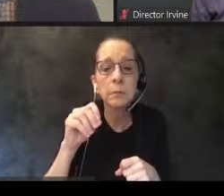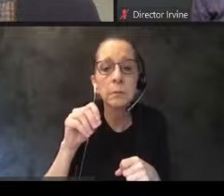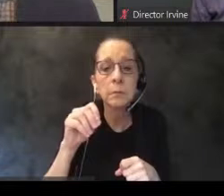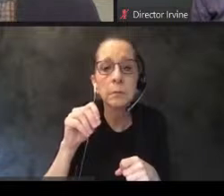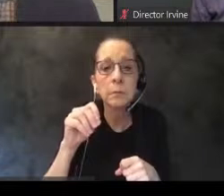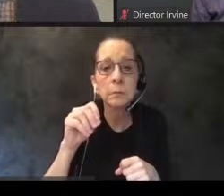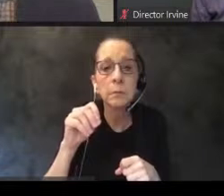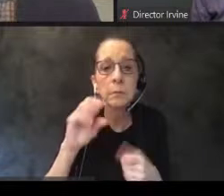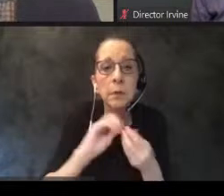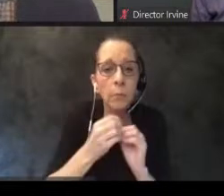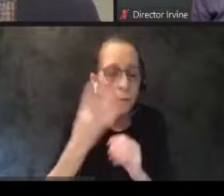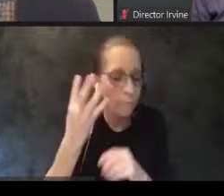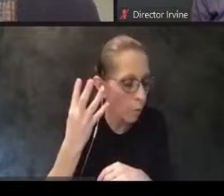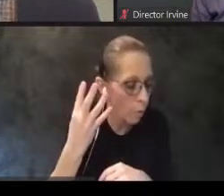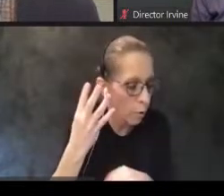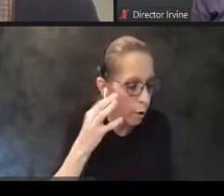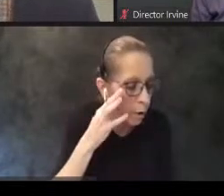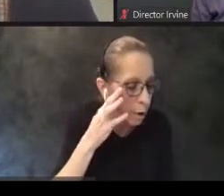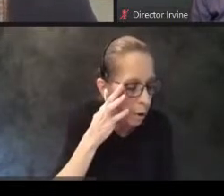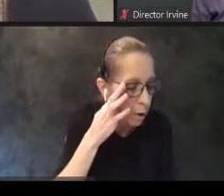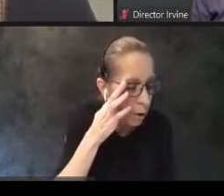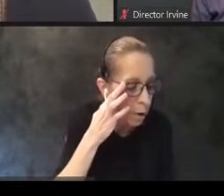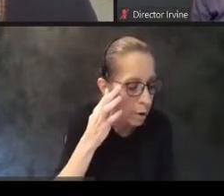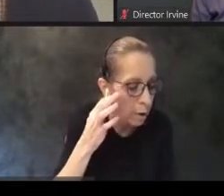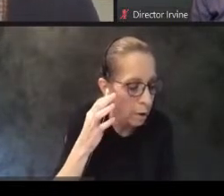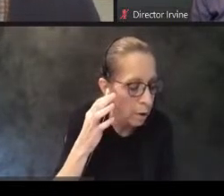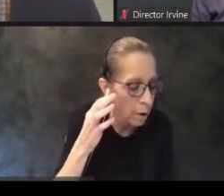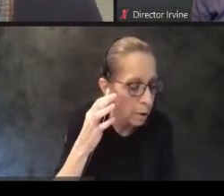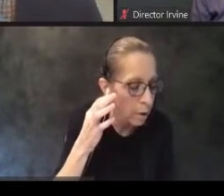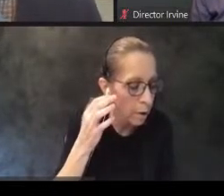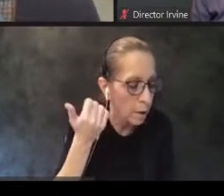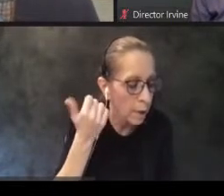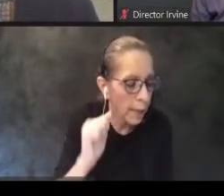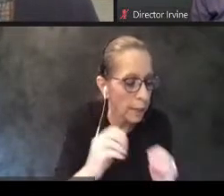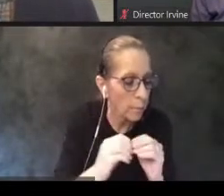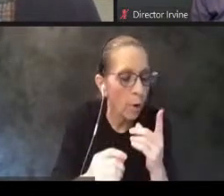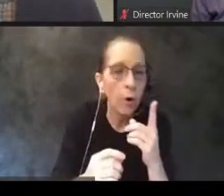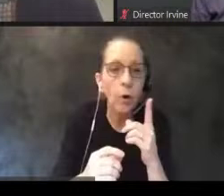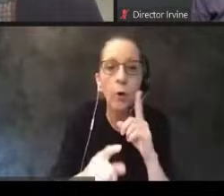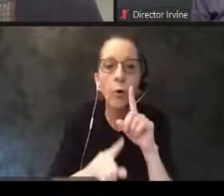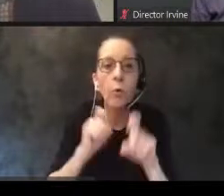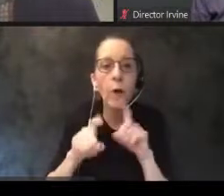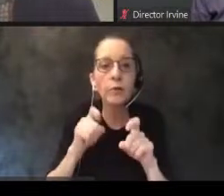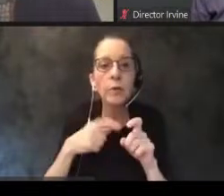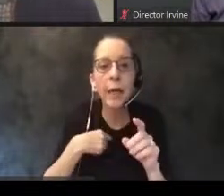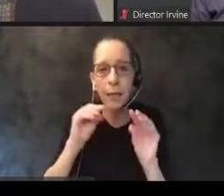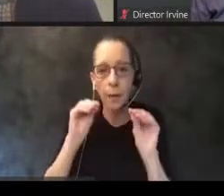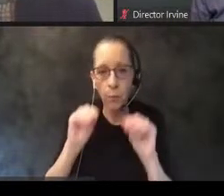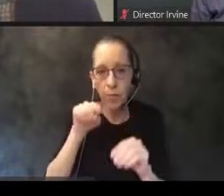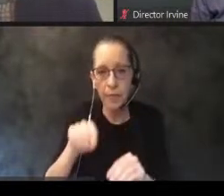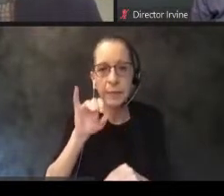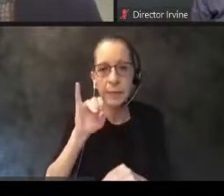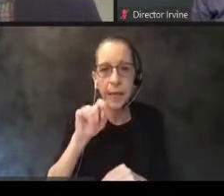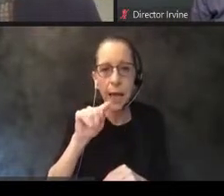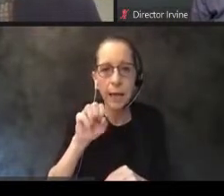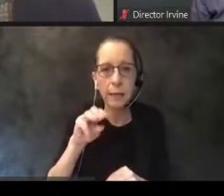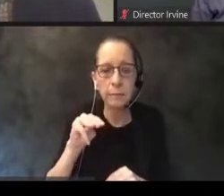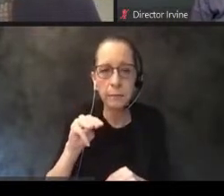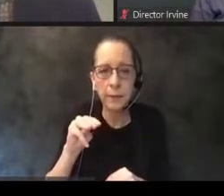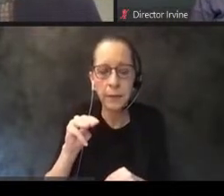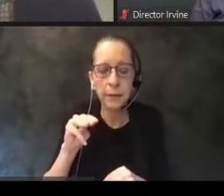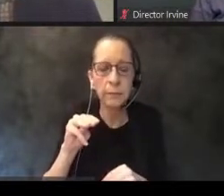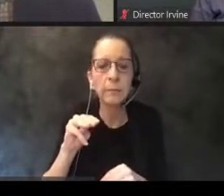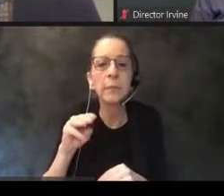Then item number 4. Okay, since there are no further questions, may I have leave to place this item on the omnibus for board